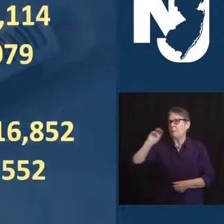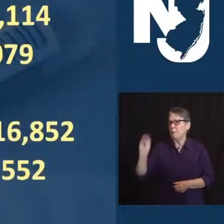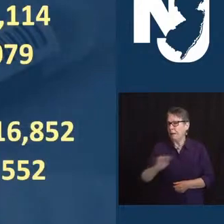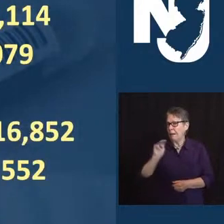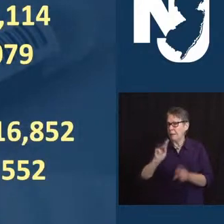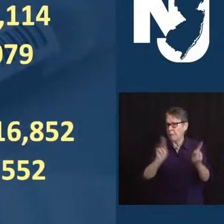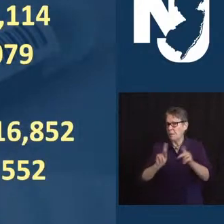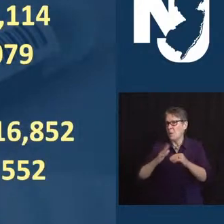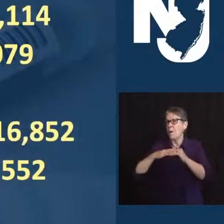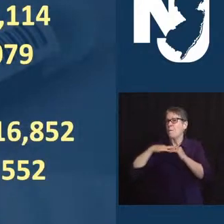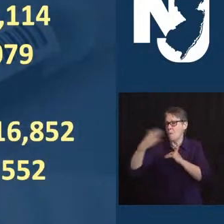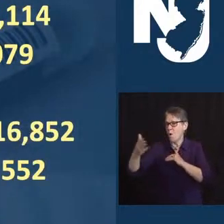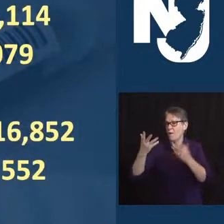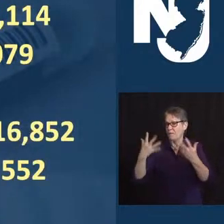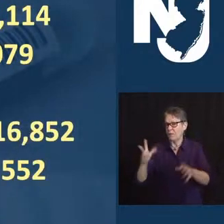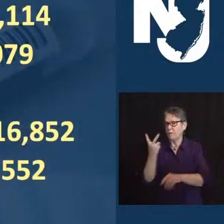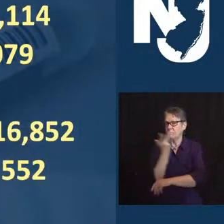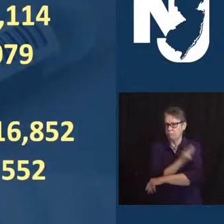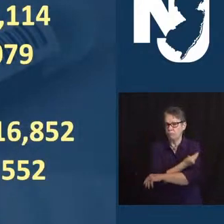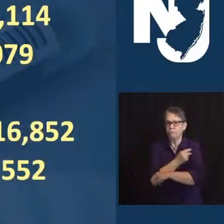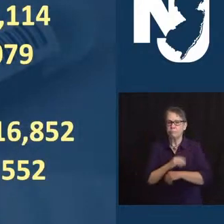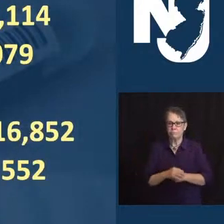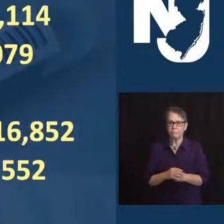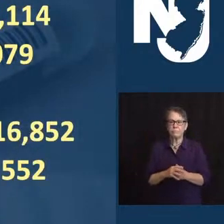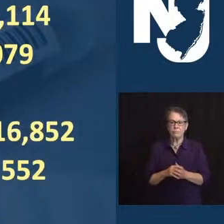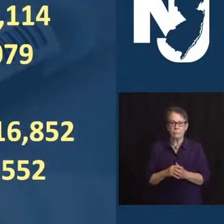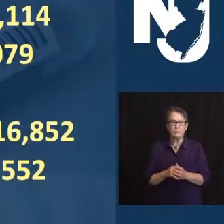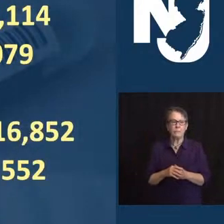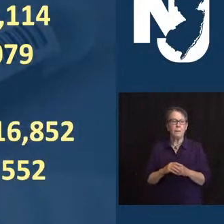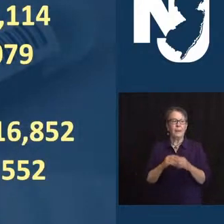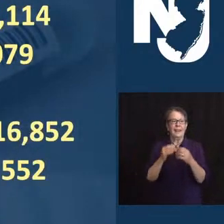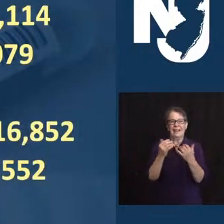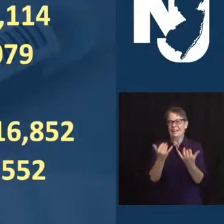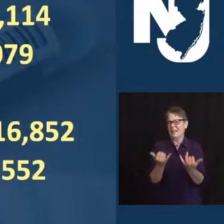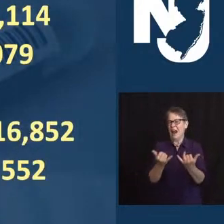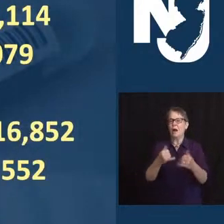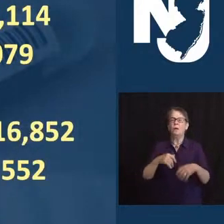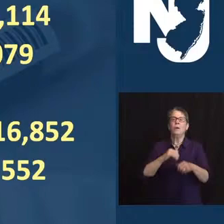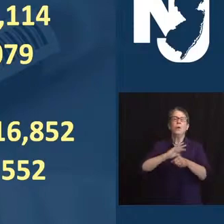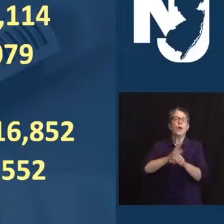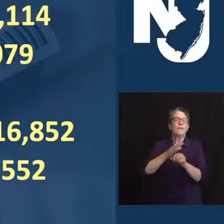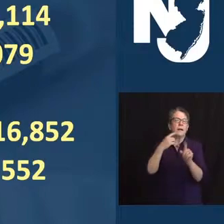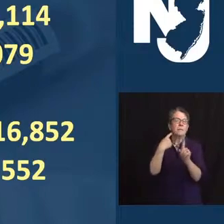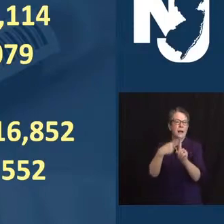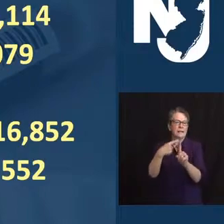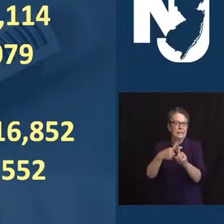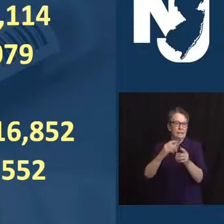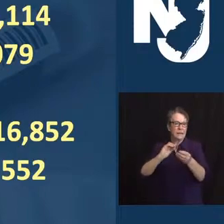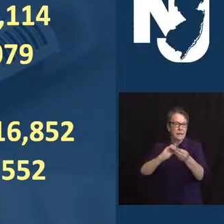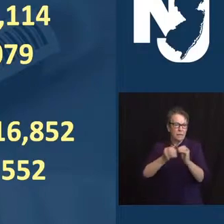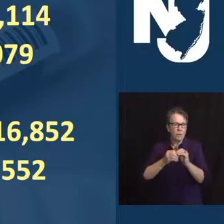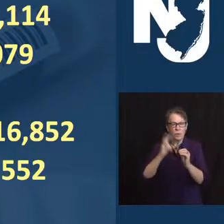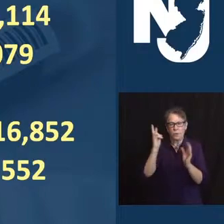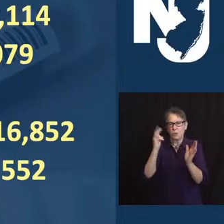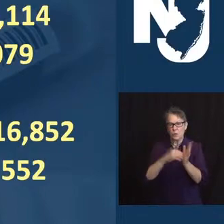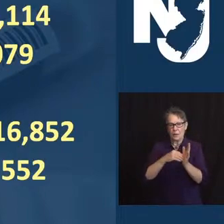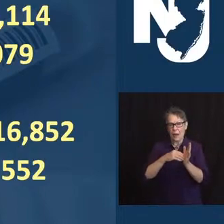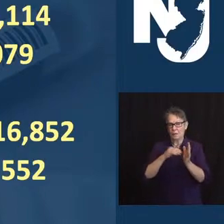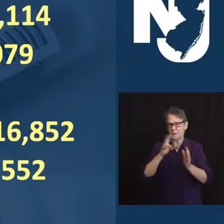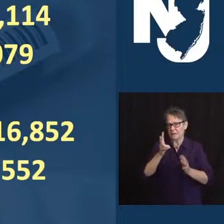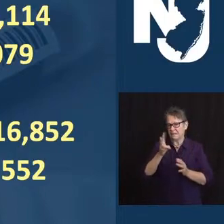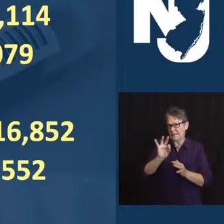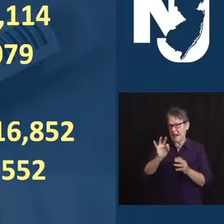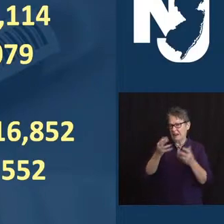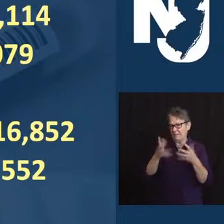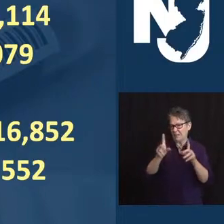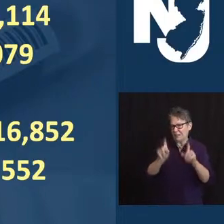additional 2,079 positive PCR, 552 presumed positive antigen test results. That's